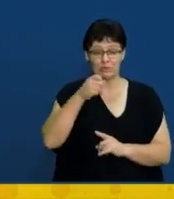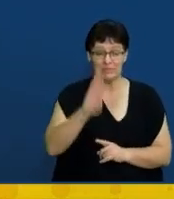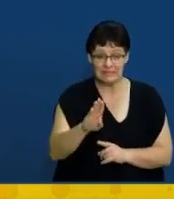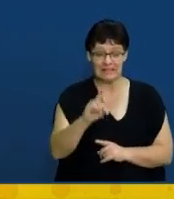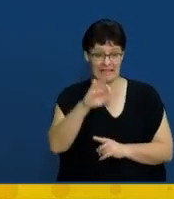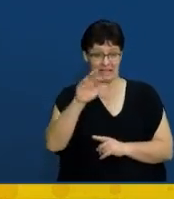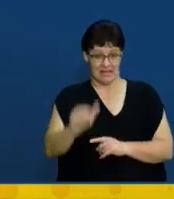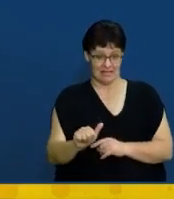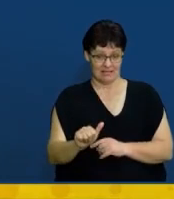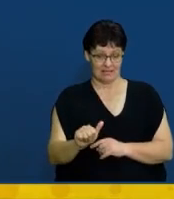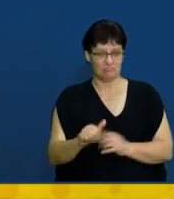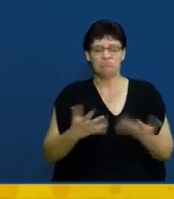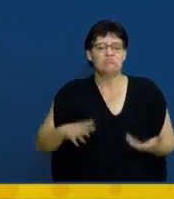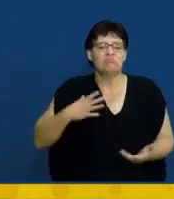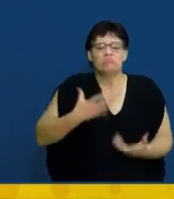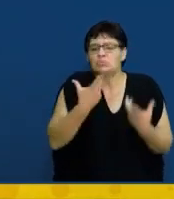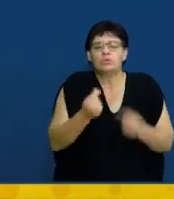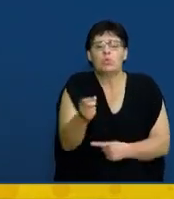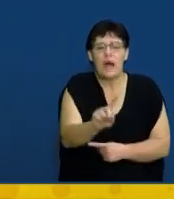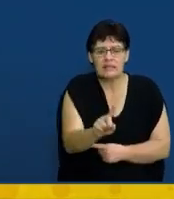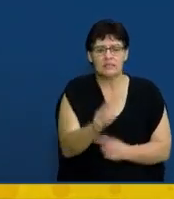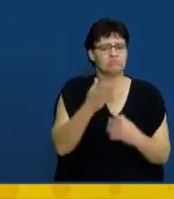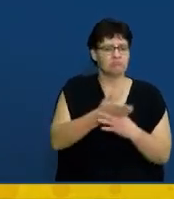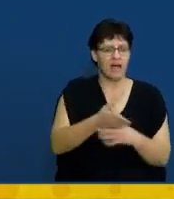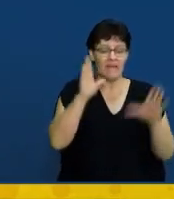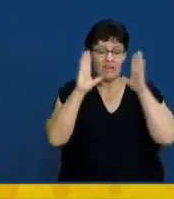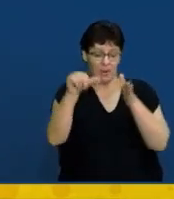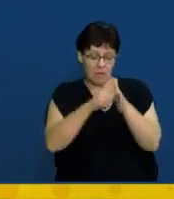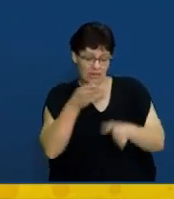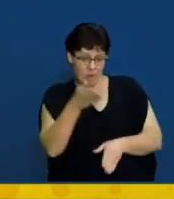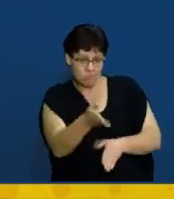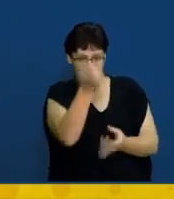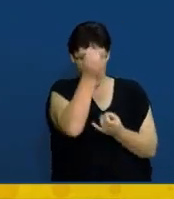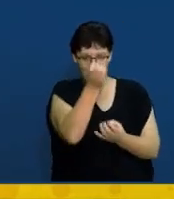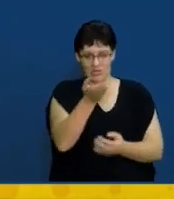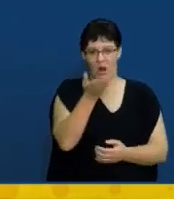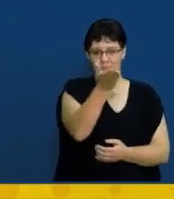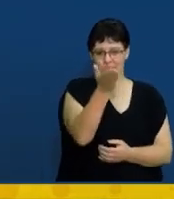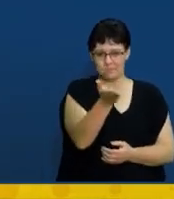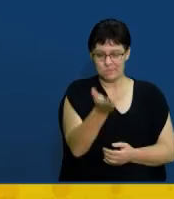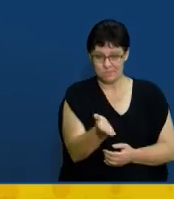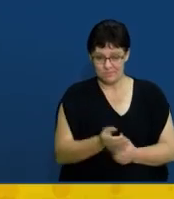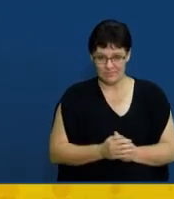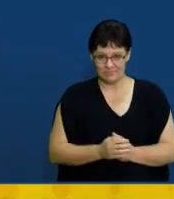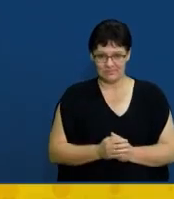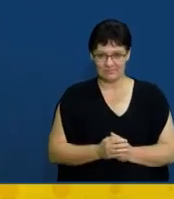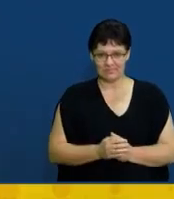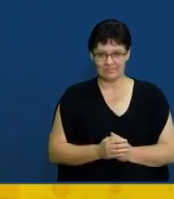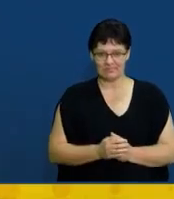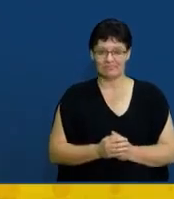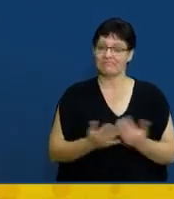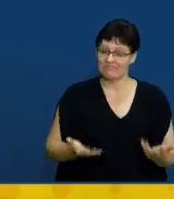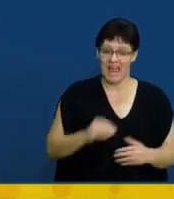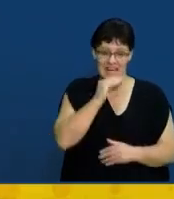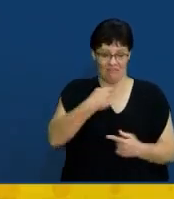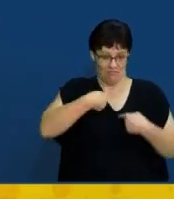of data. All you need to do to enter is head on over to our Facebook page and all of the details will be there. Well,